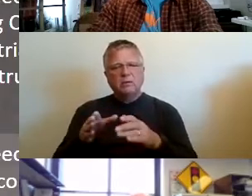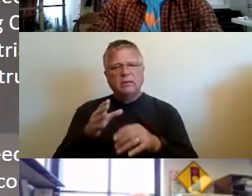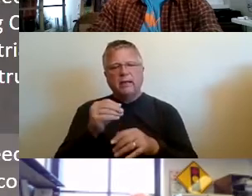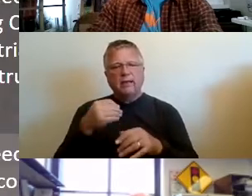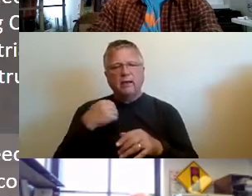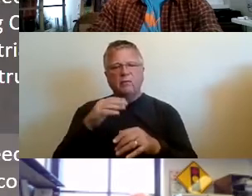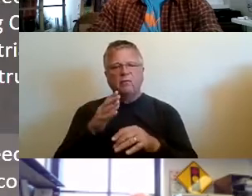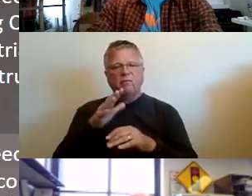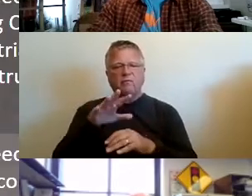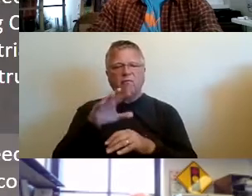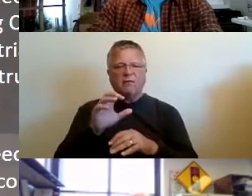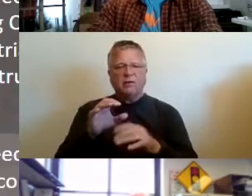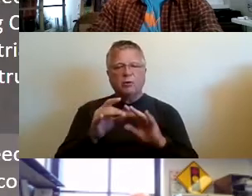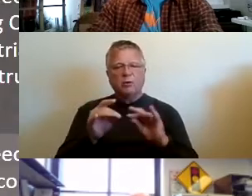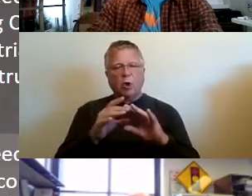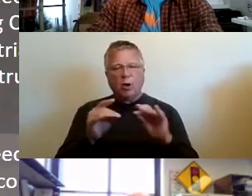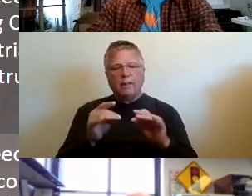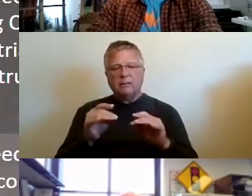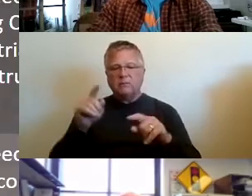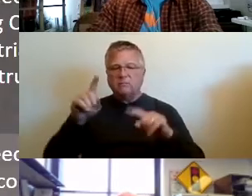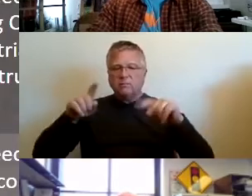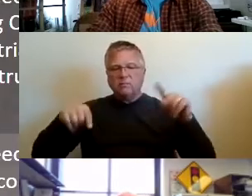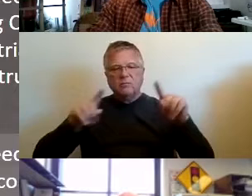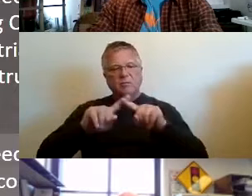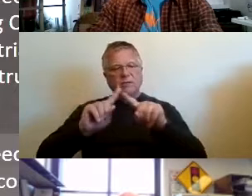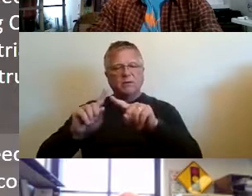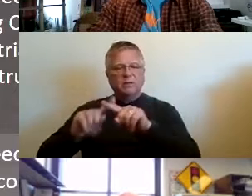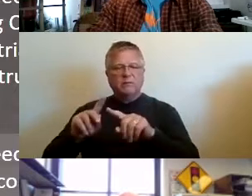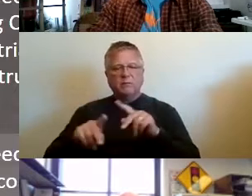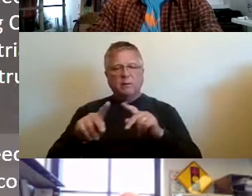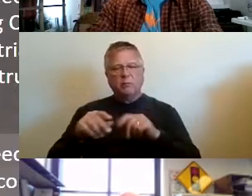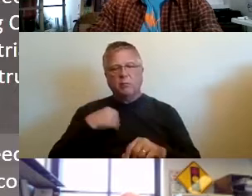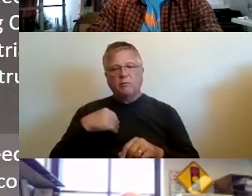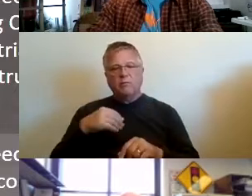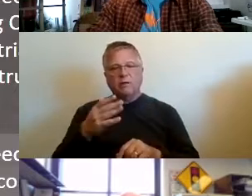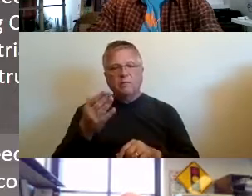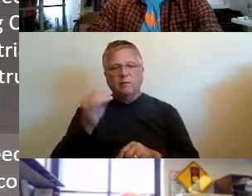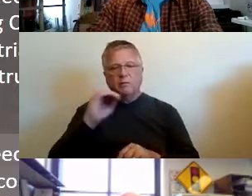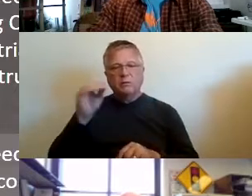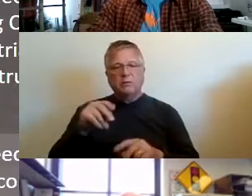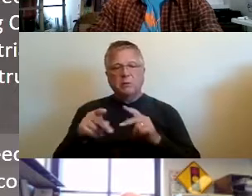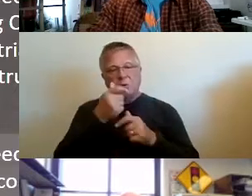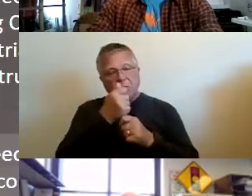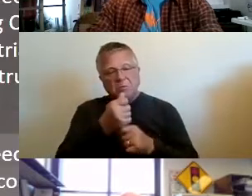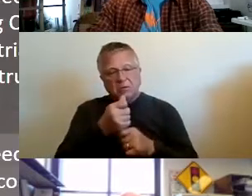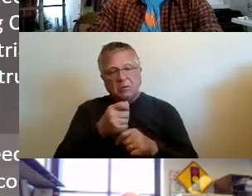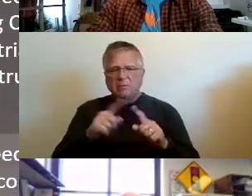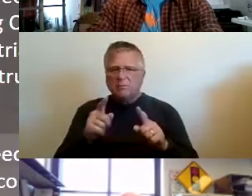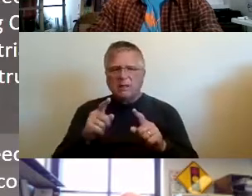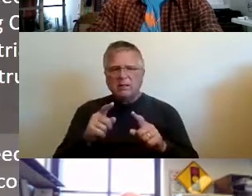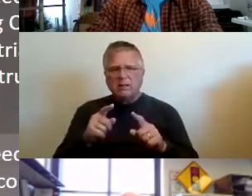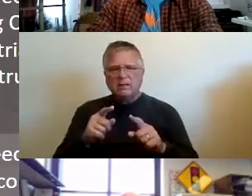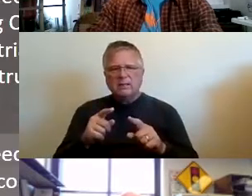all this our constituents. And the interesting thing is we found 15% people who are interested but concerned.